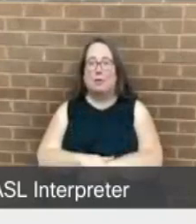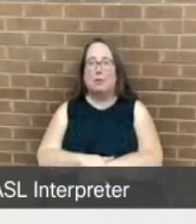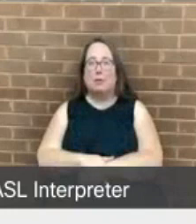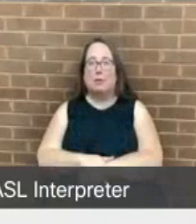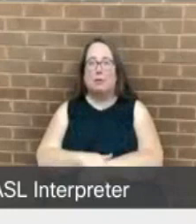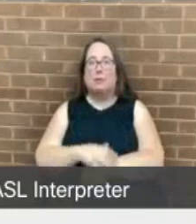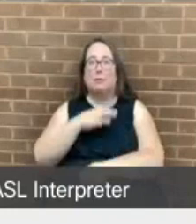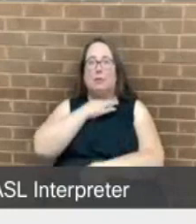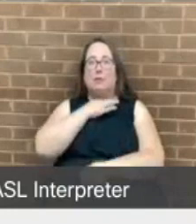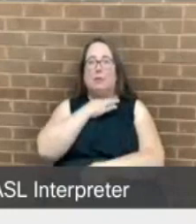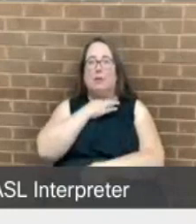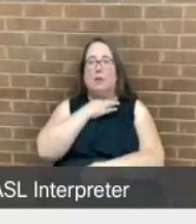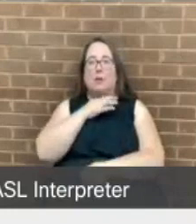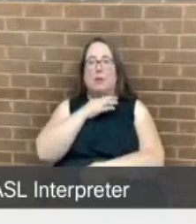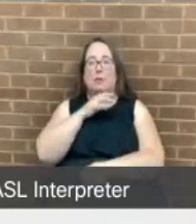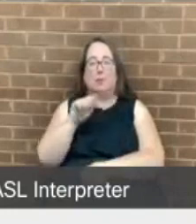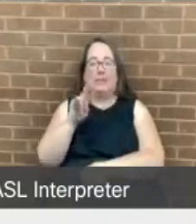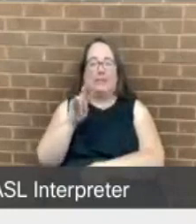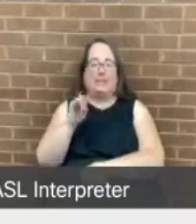Route 70 and wondering